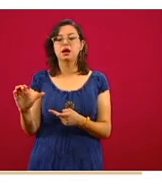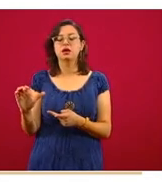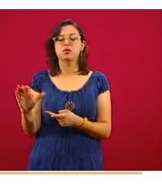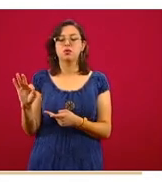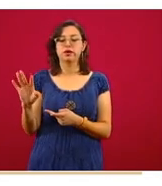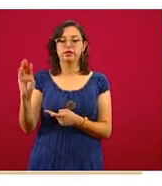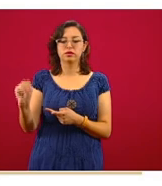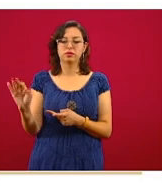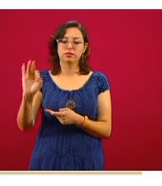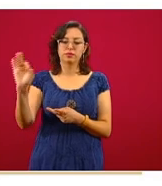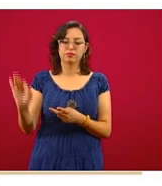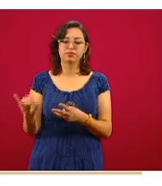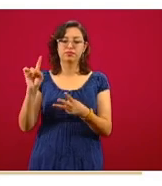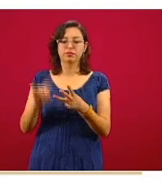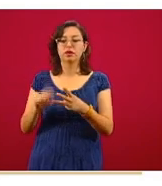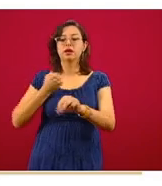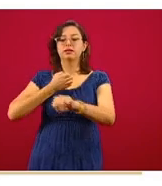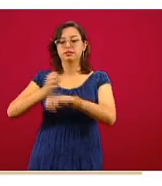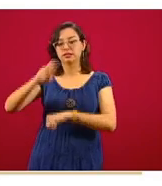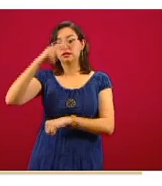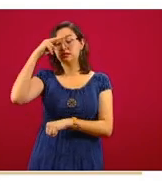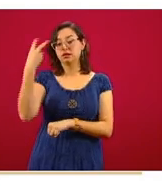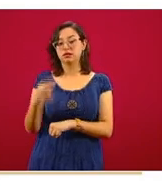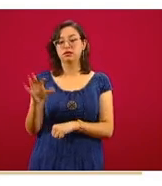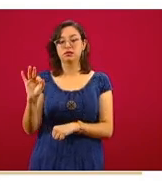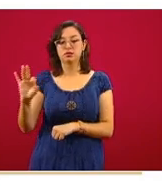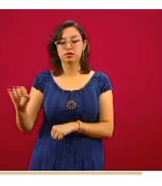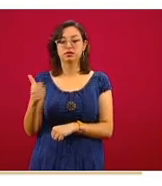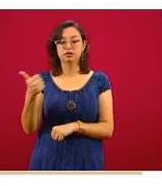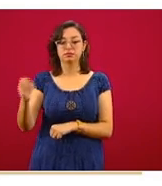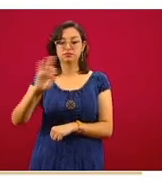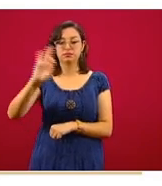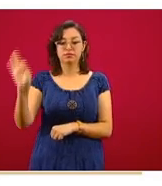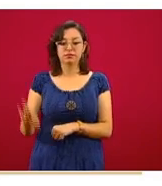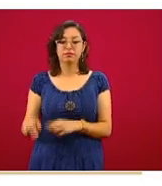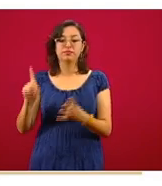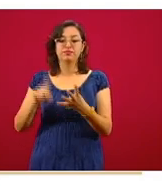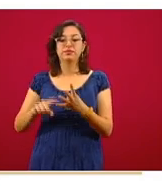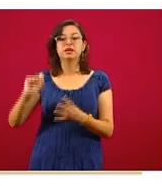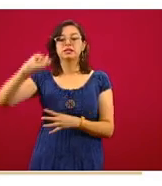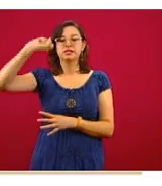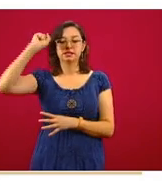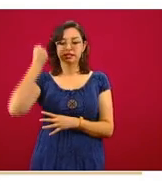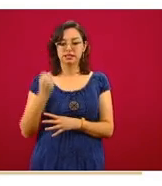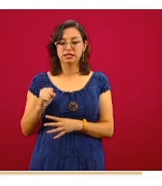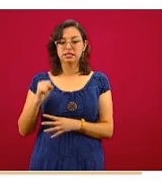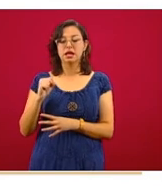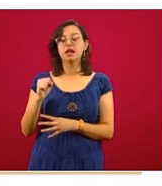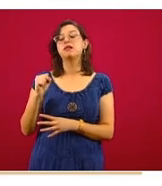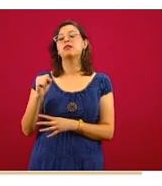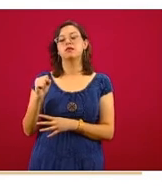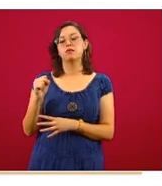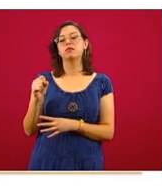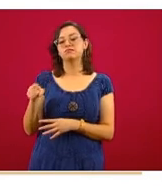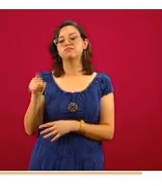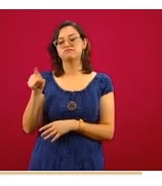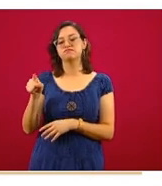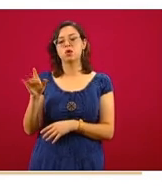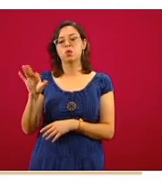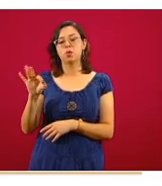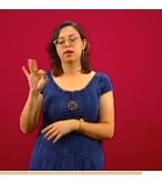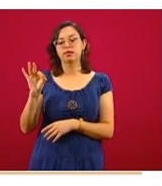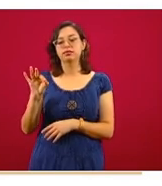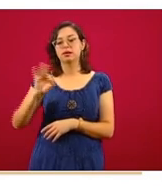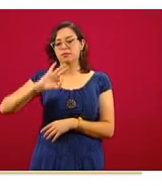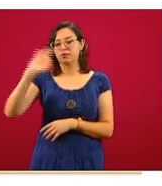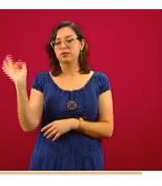Now, Mexico City continues to lead the way, Baja California and the state of Mexico as well. They remain in the same positions. We're talking